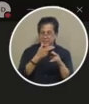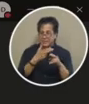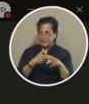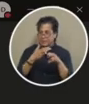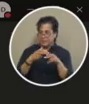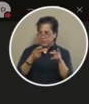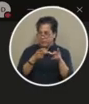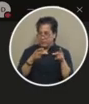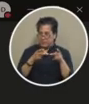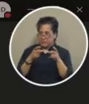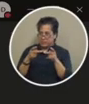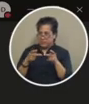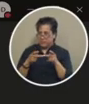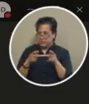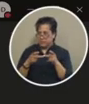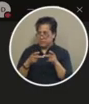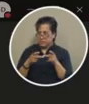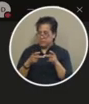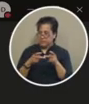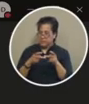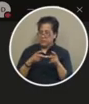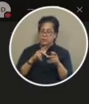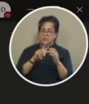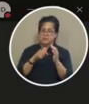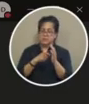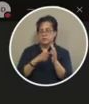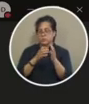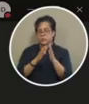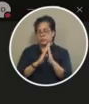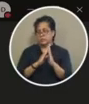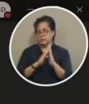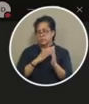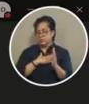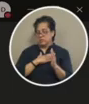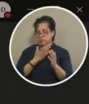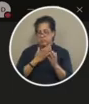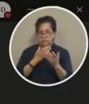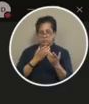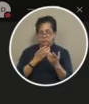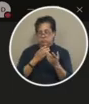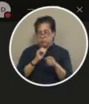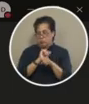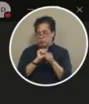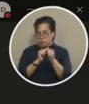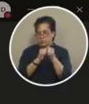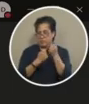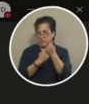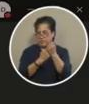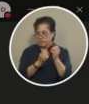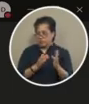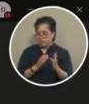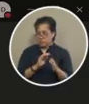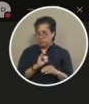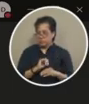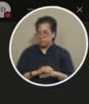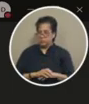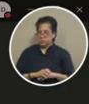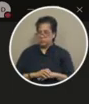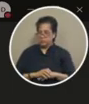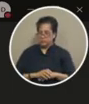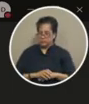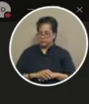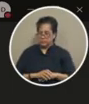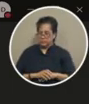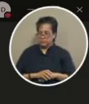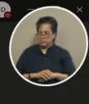facilities, and this is the request on behalf of the constituents as well. Thank you.